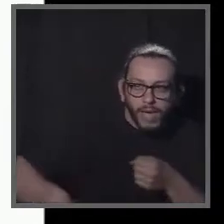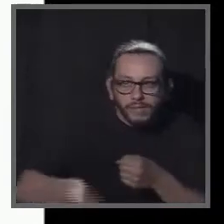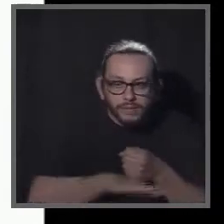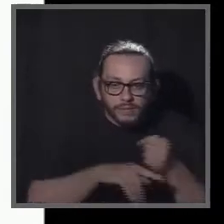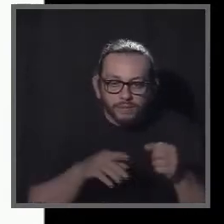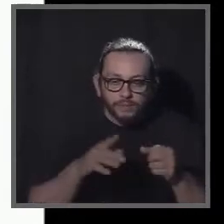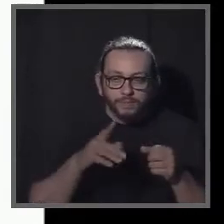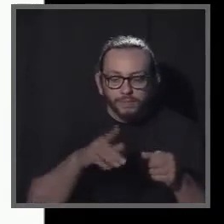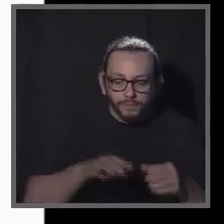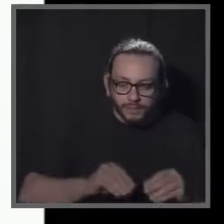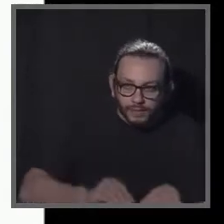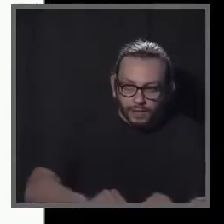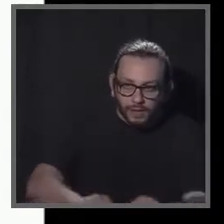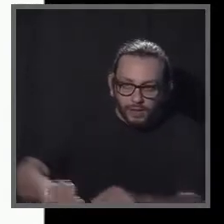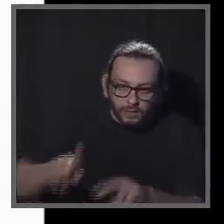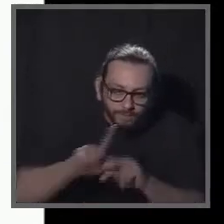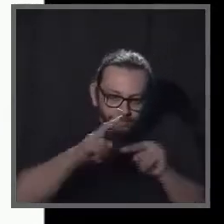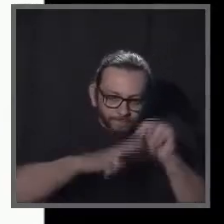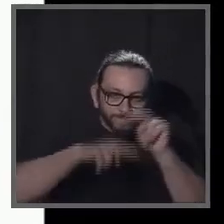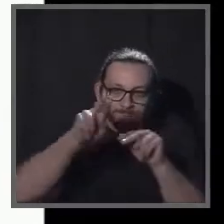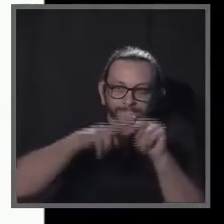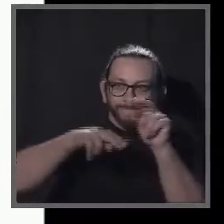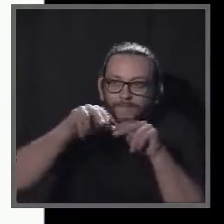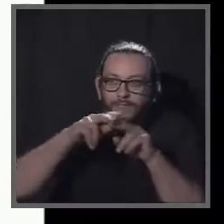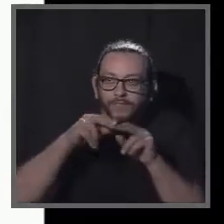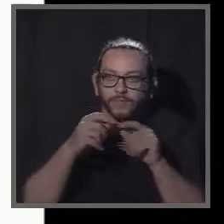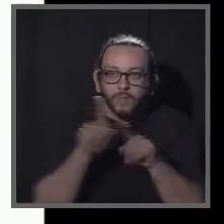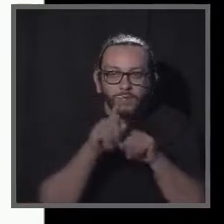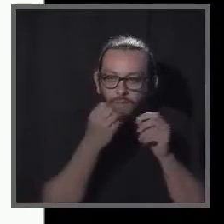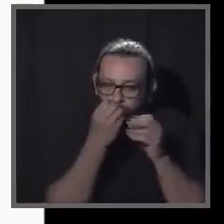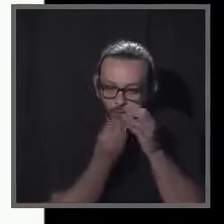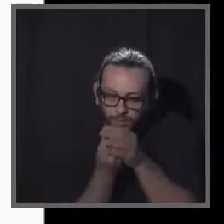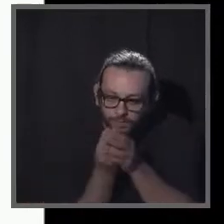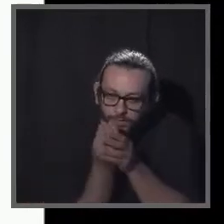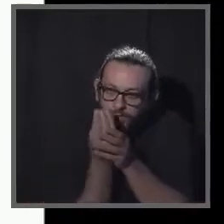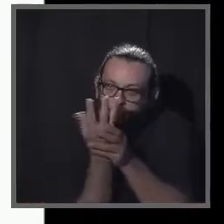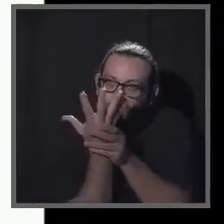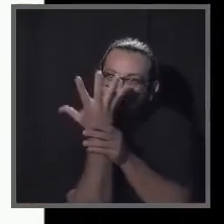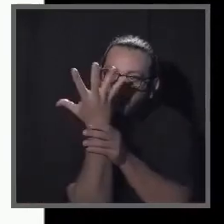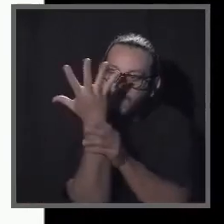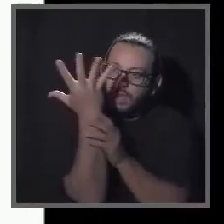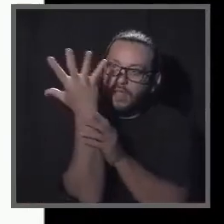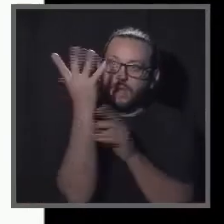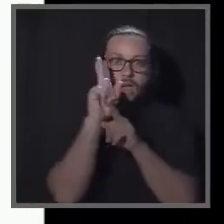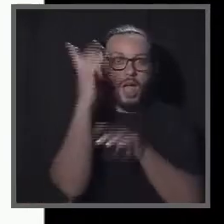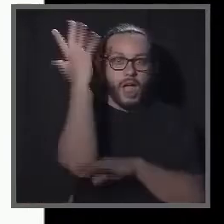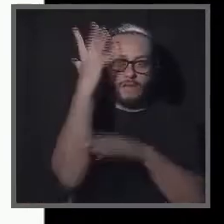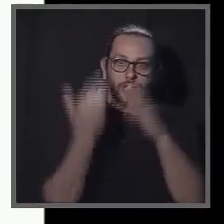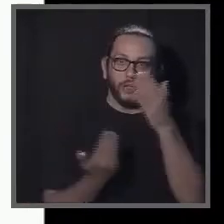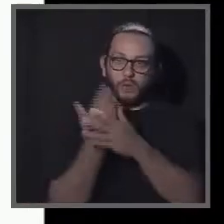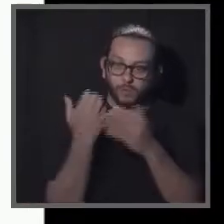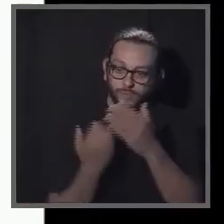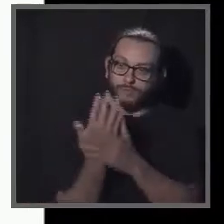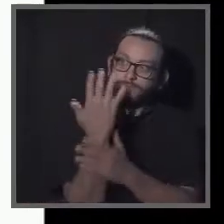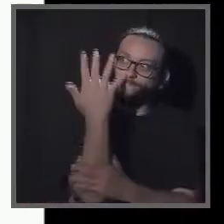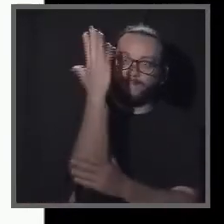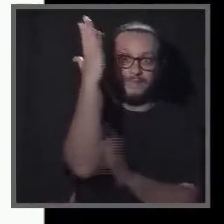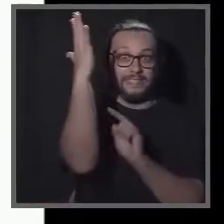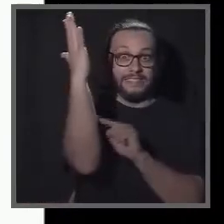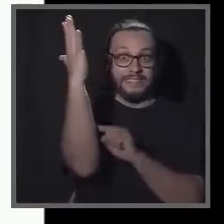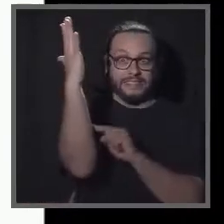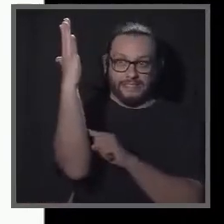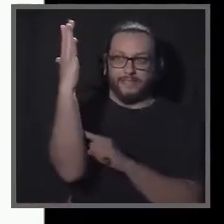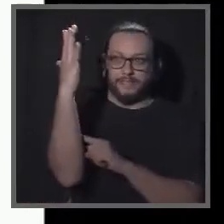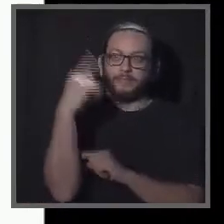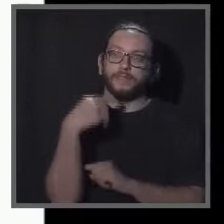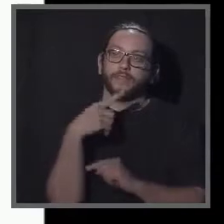a new forest, a new tree can come up. And I hope in 3 years this will